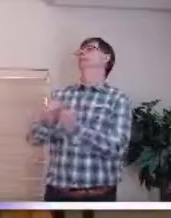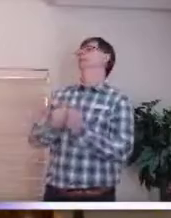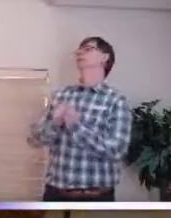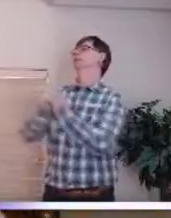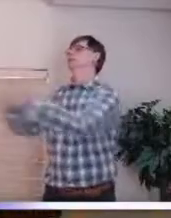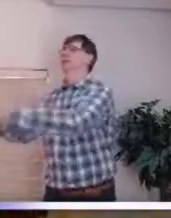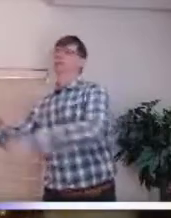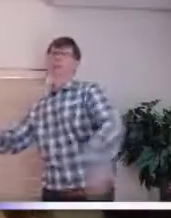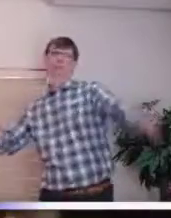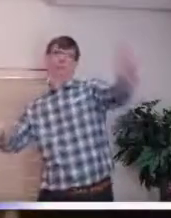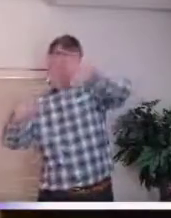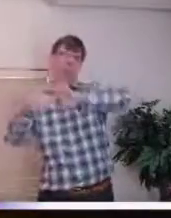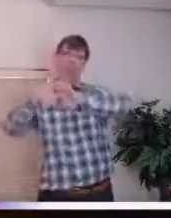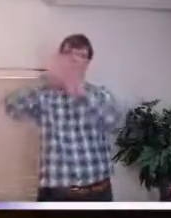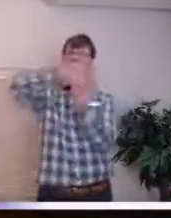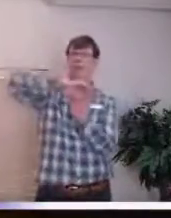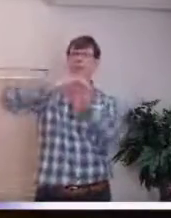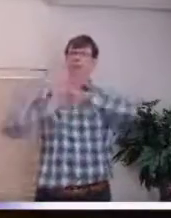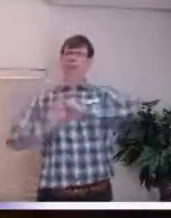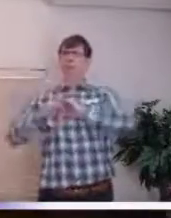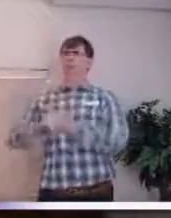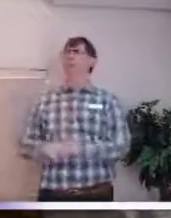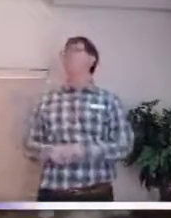attachment. Oof.